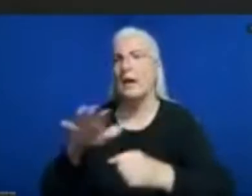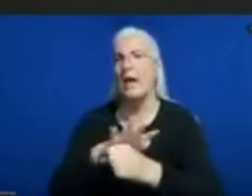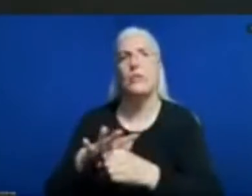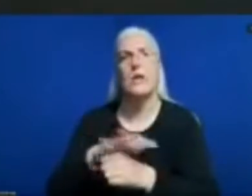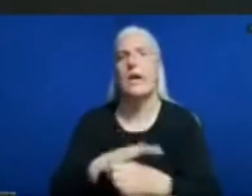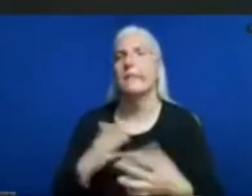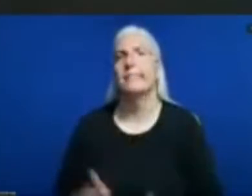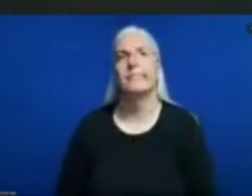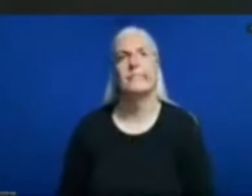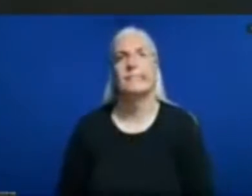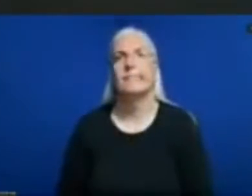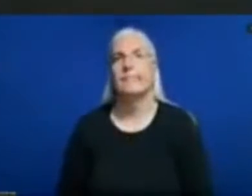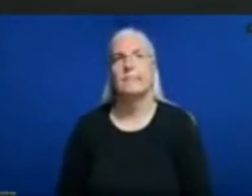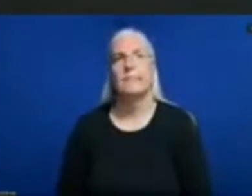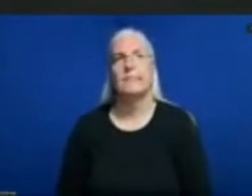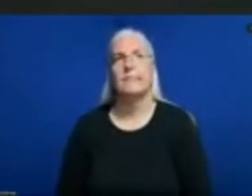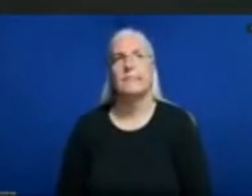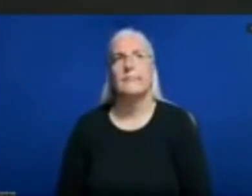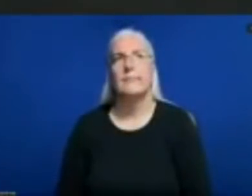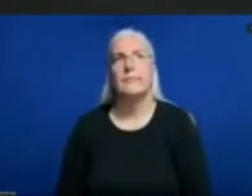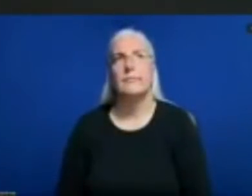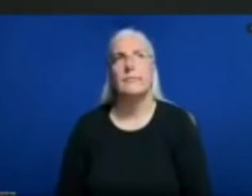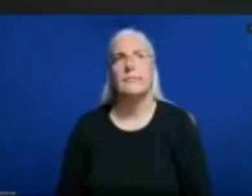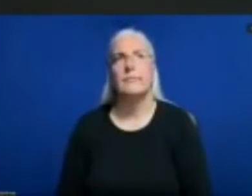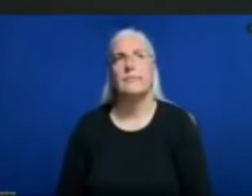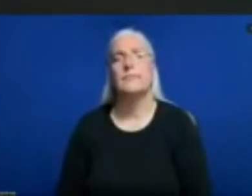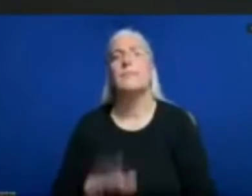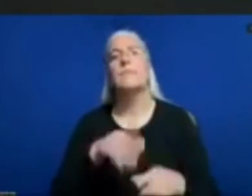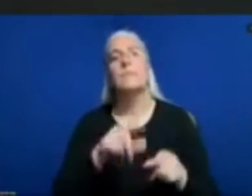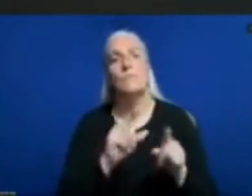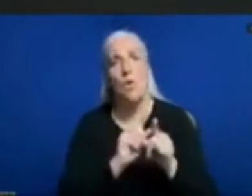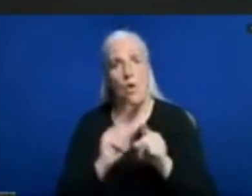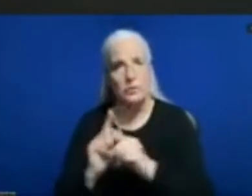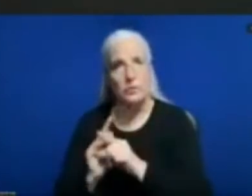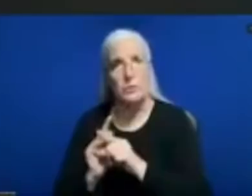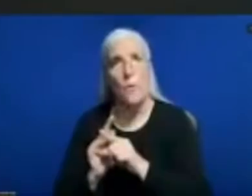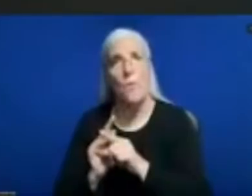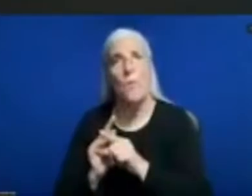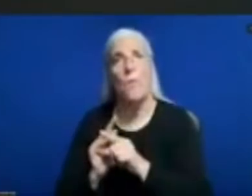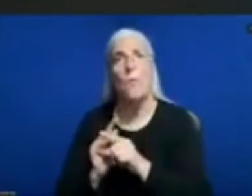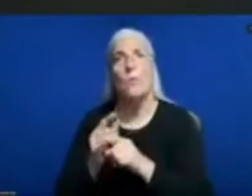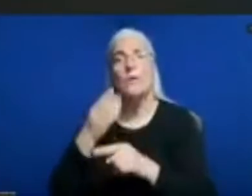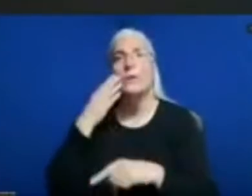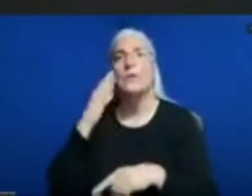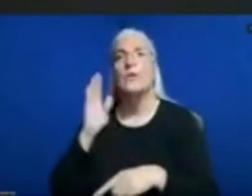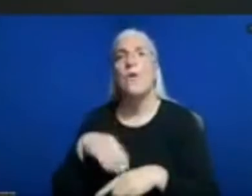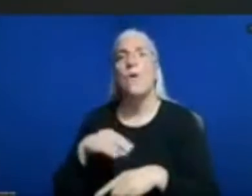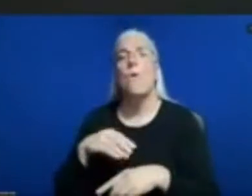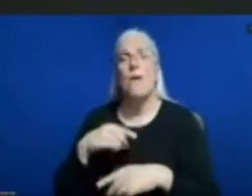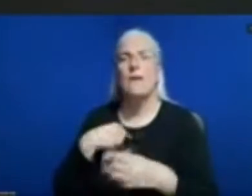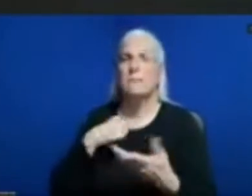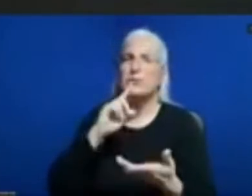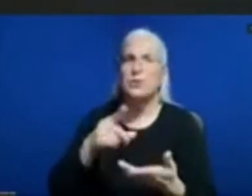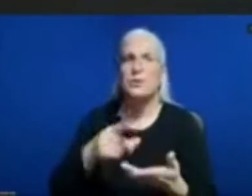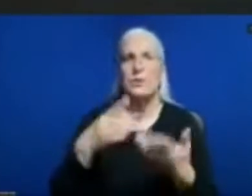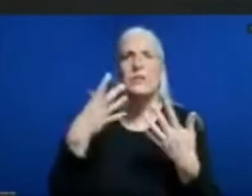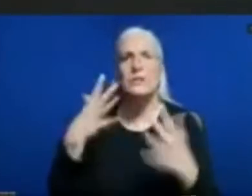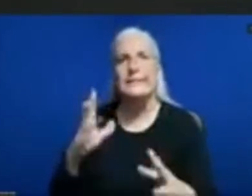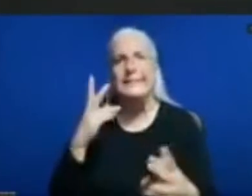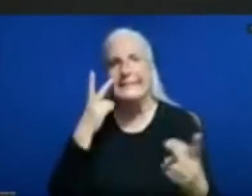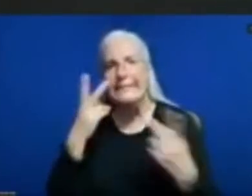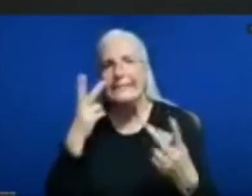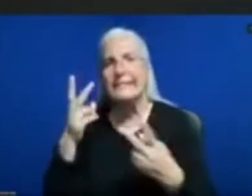You also heard, I'm sure many of you have seen, whether it's through social media, the news, that we